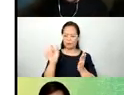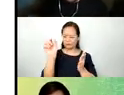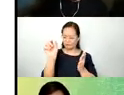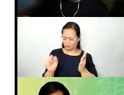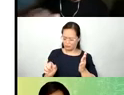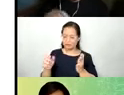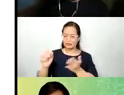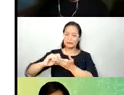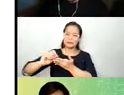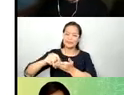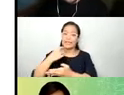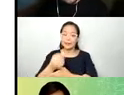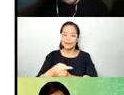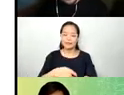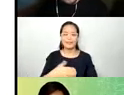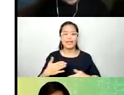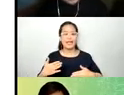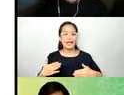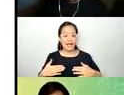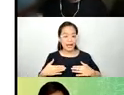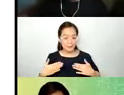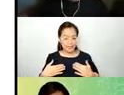happiness is only real when shared.